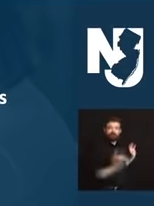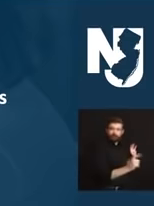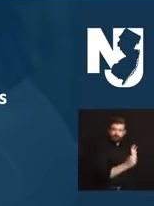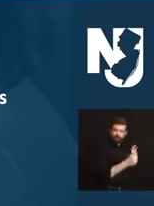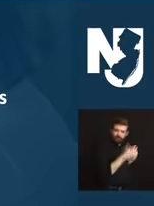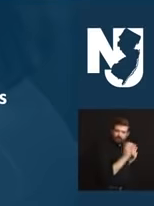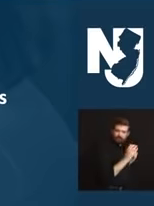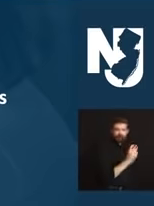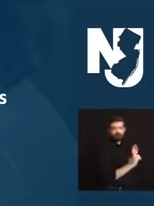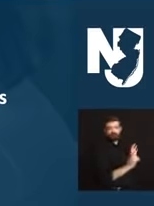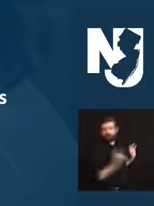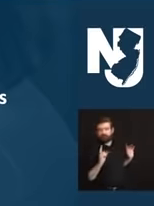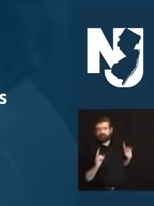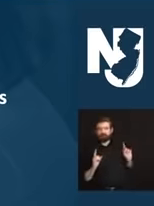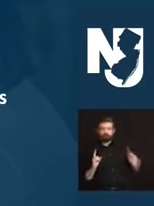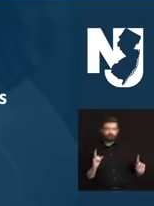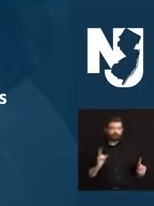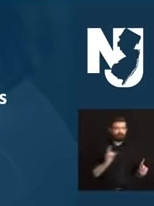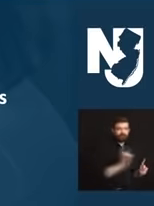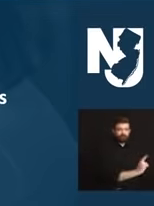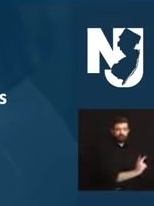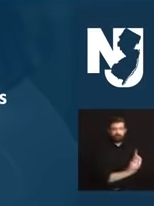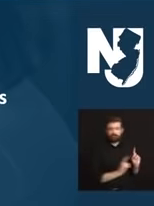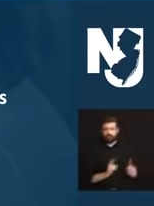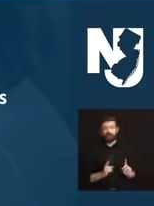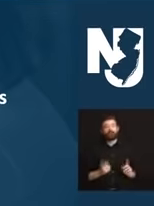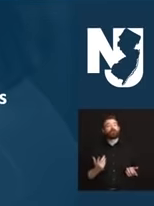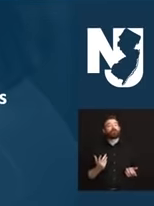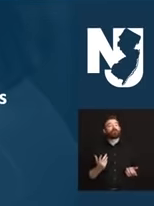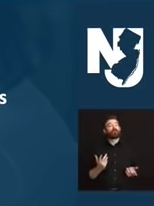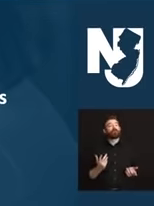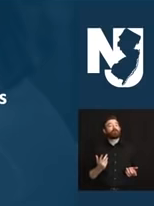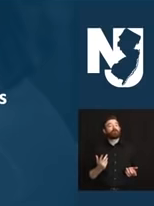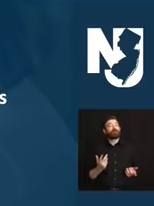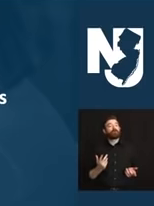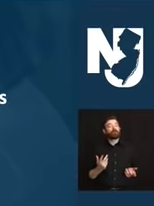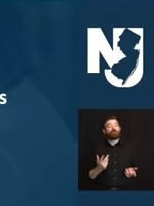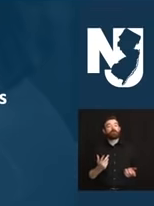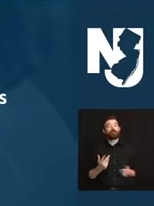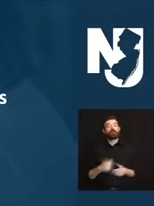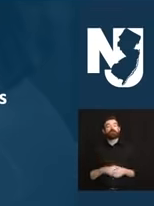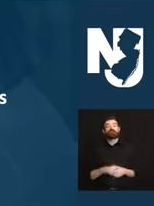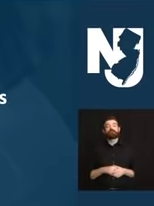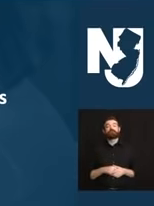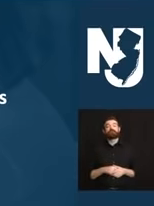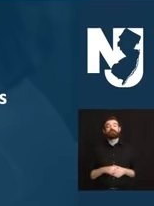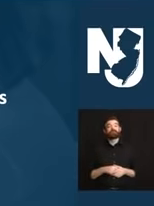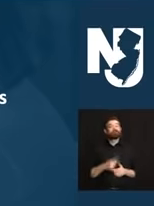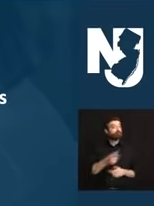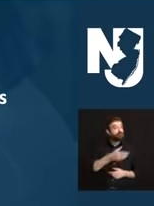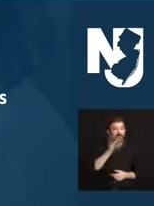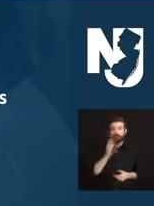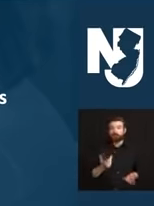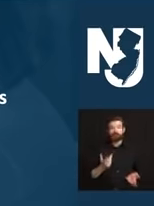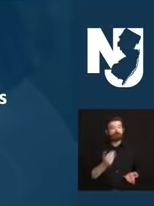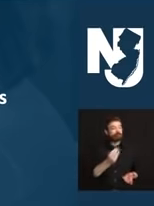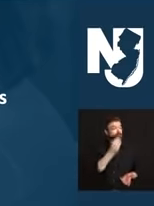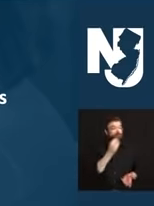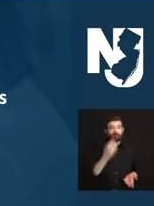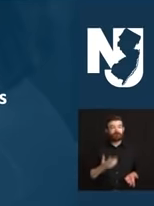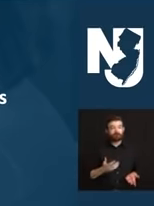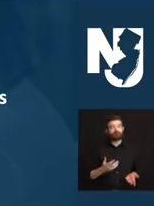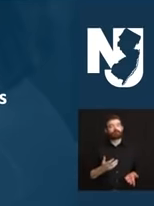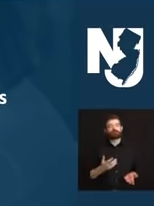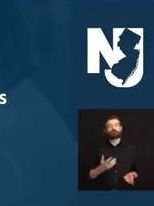restroom and back, when you're not enjoying a drink or food, and when you can't safely social distance from others,